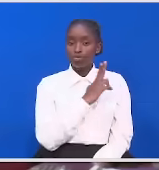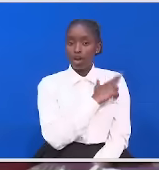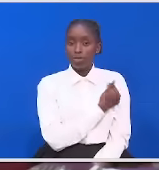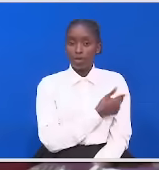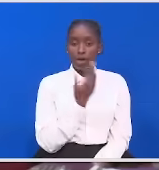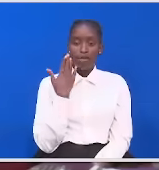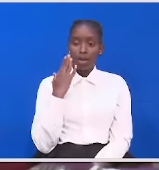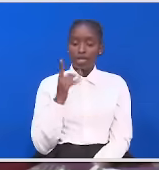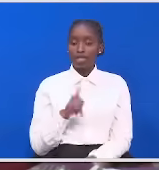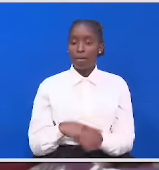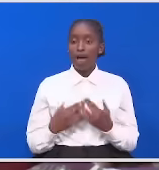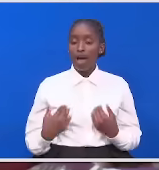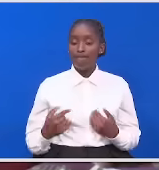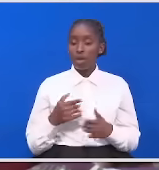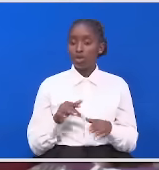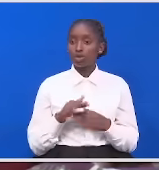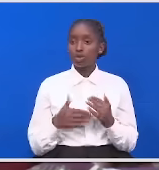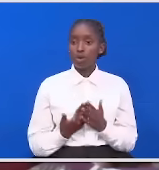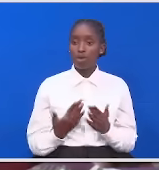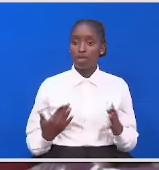When I was in the hospital, he also sent